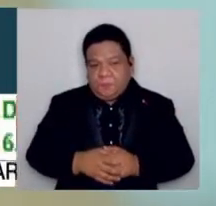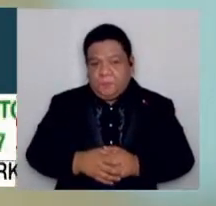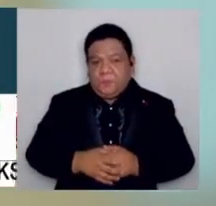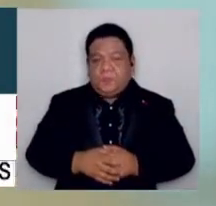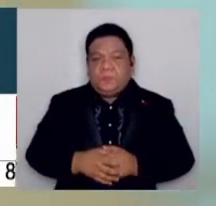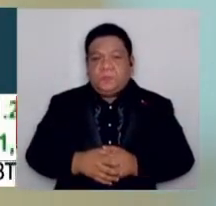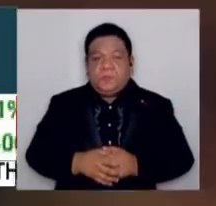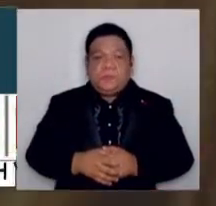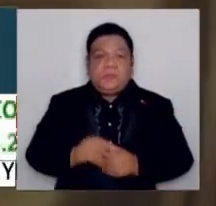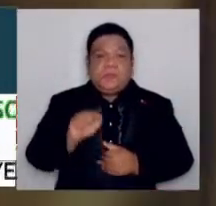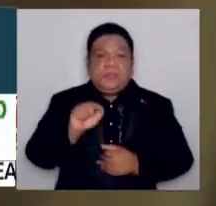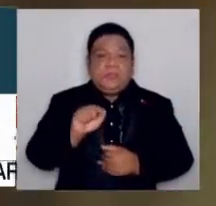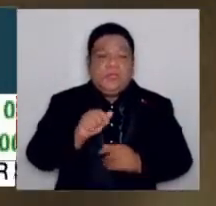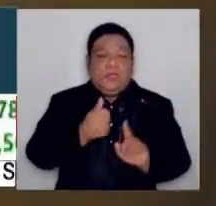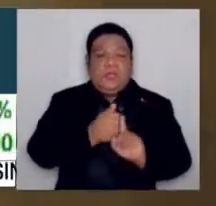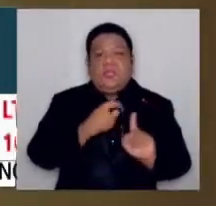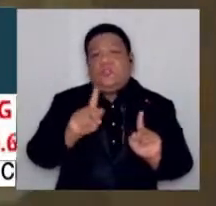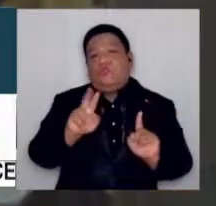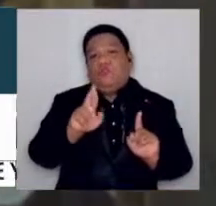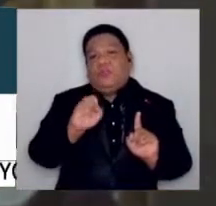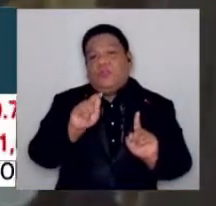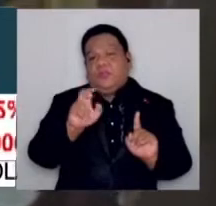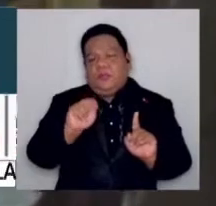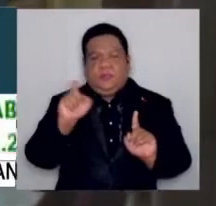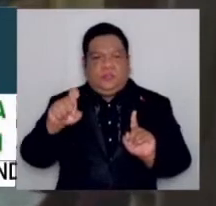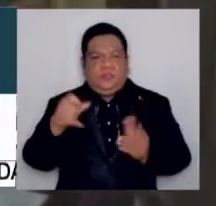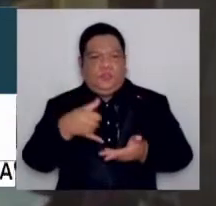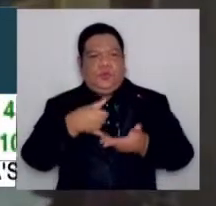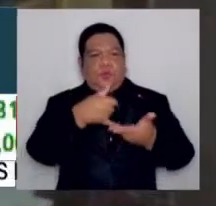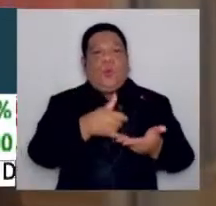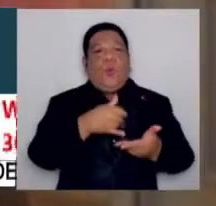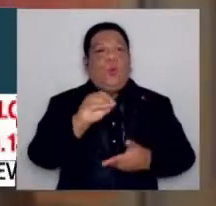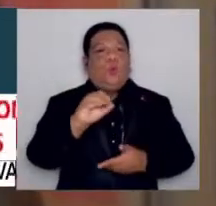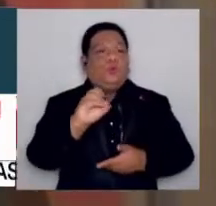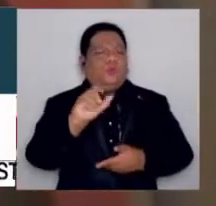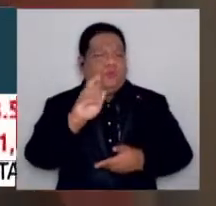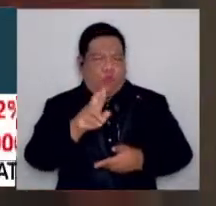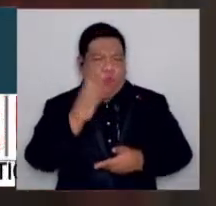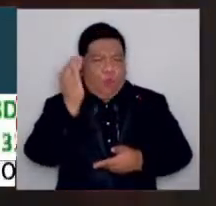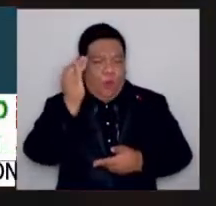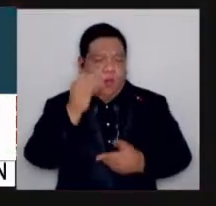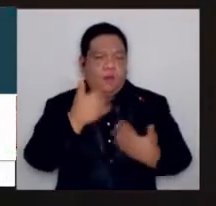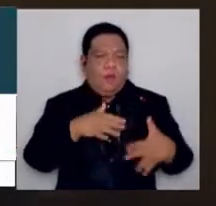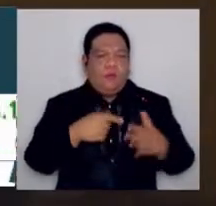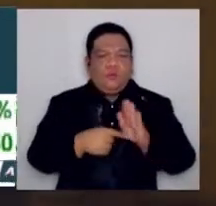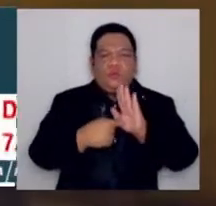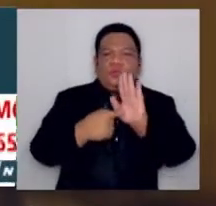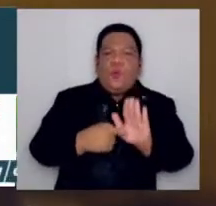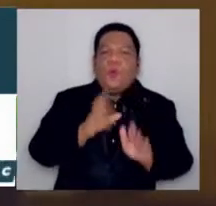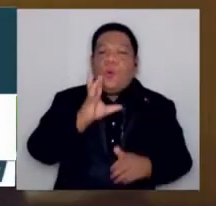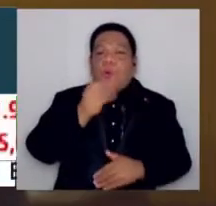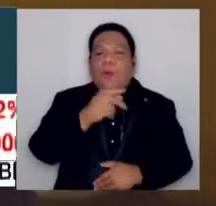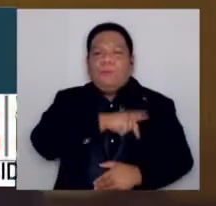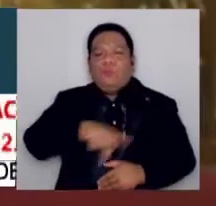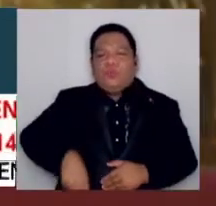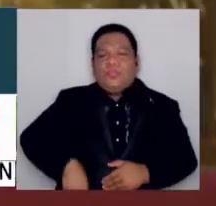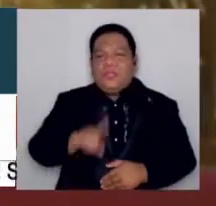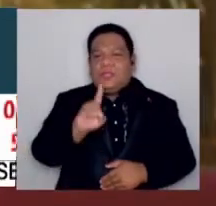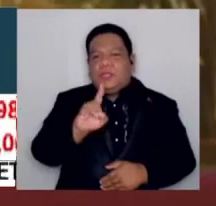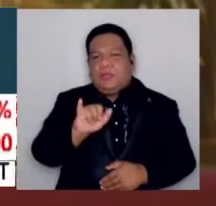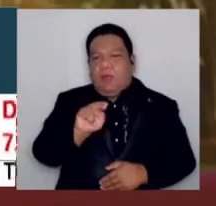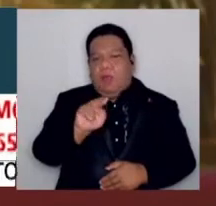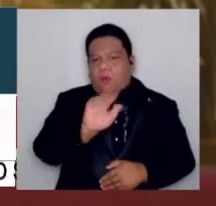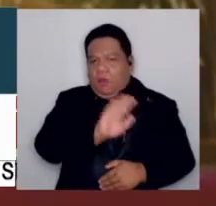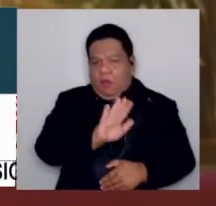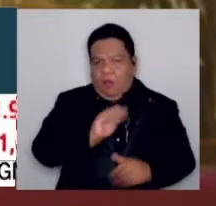Kristen Stewart deserves an Oscar nomination for portraying the emotionally fragile Princess Diana. Her nuanced acting holds the